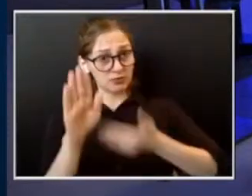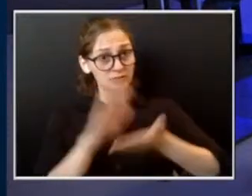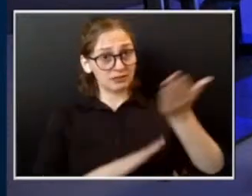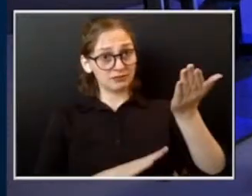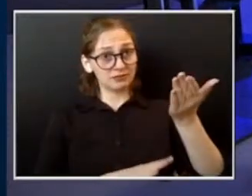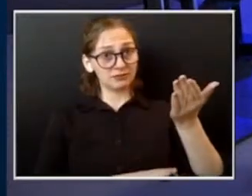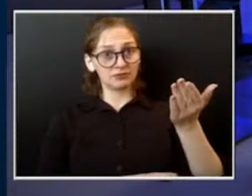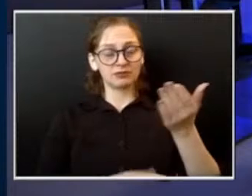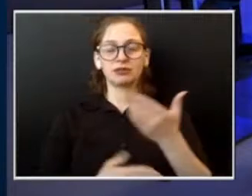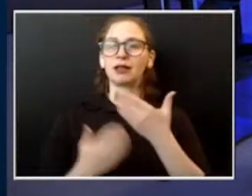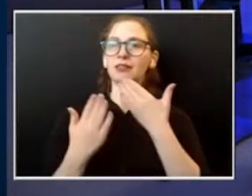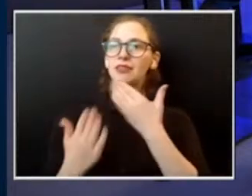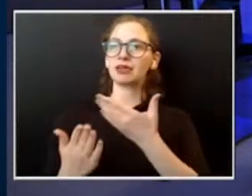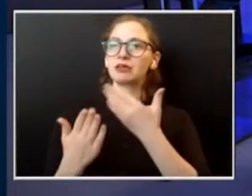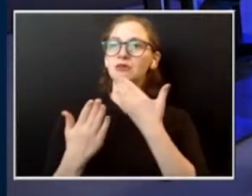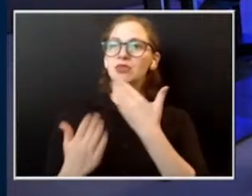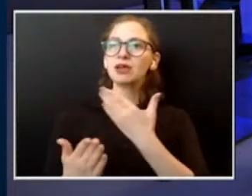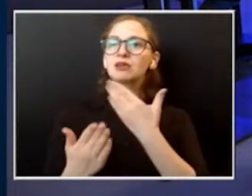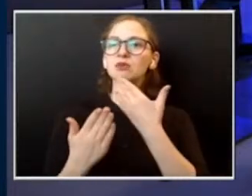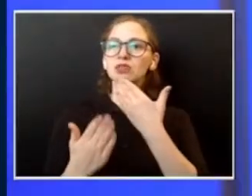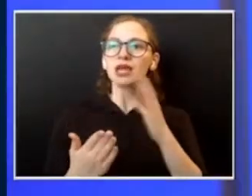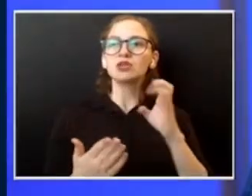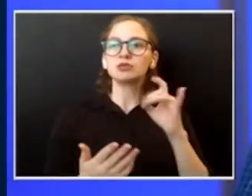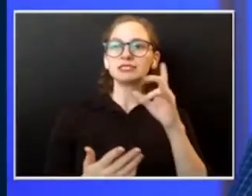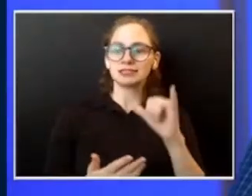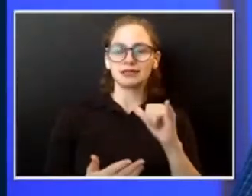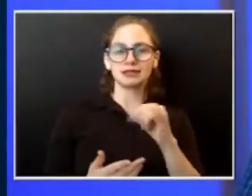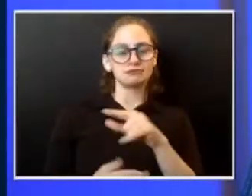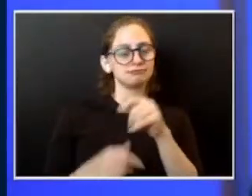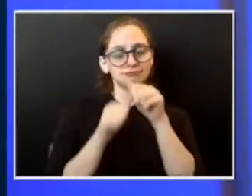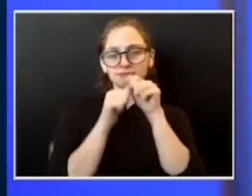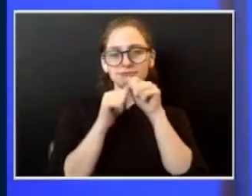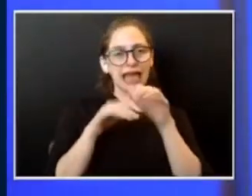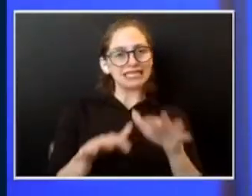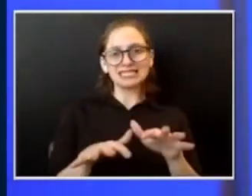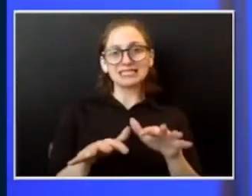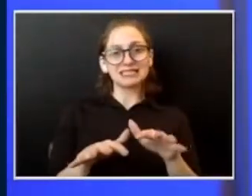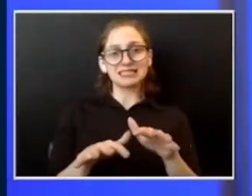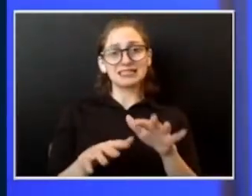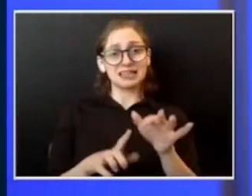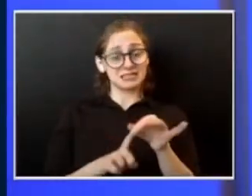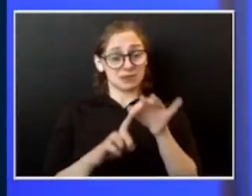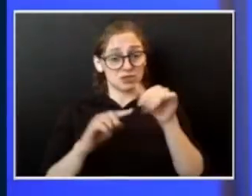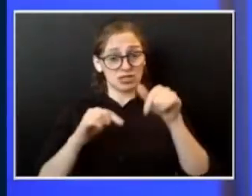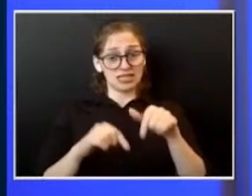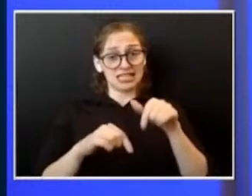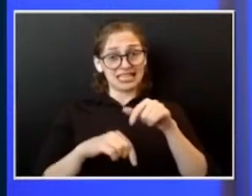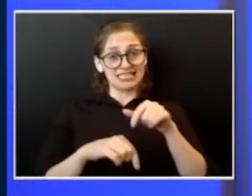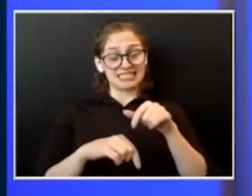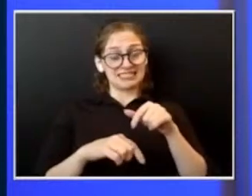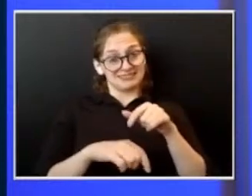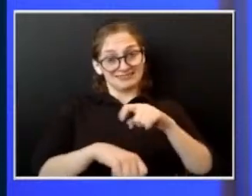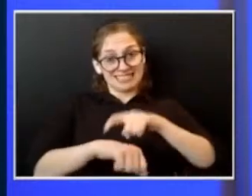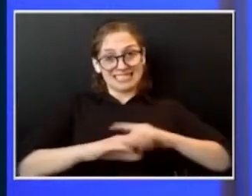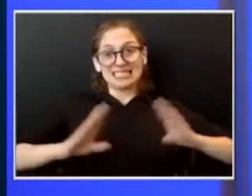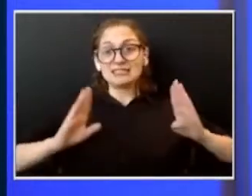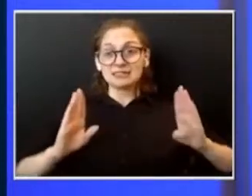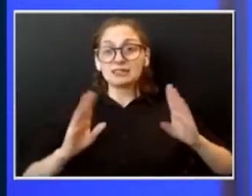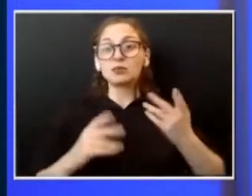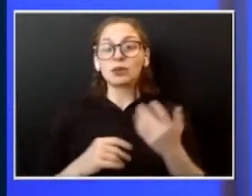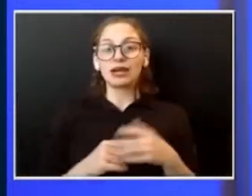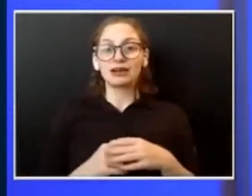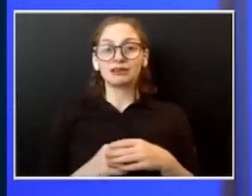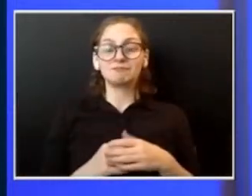you, thank you, Sandy. What a blessing. And especially this season where you do count your